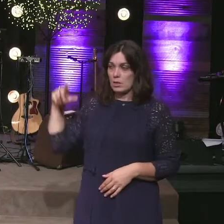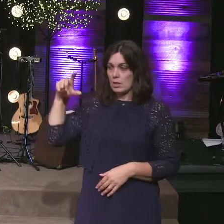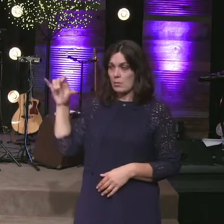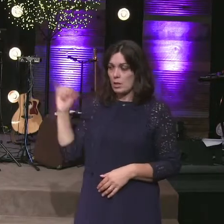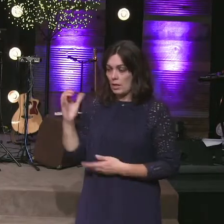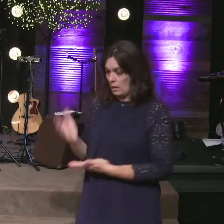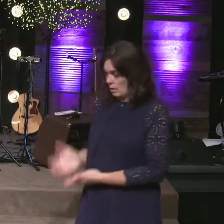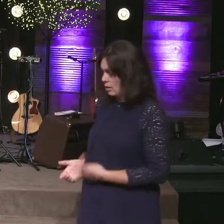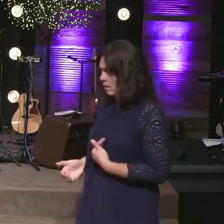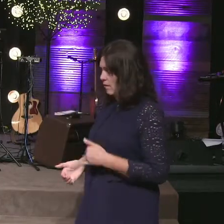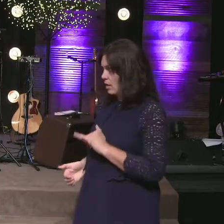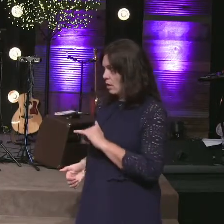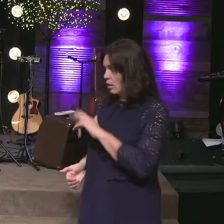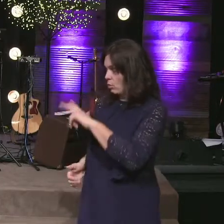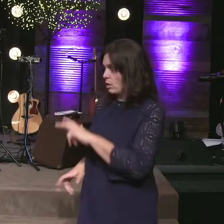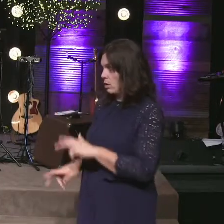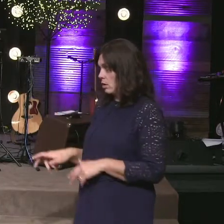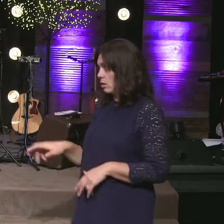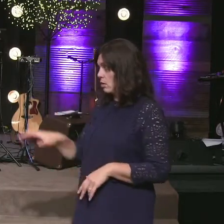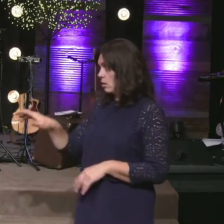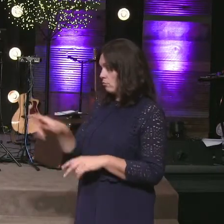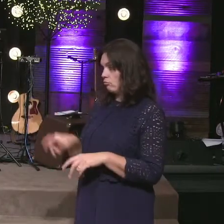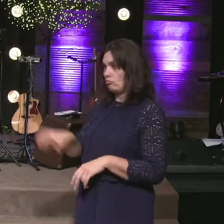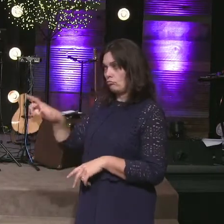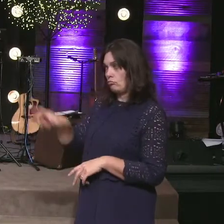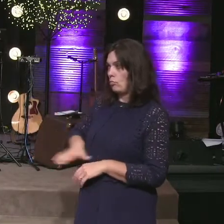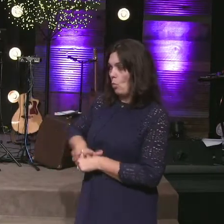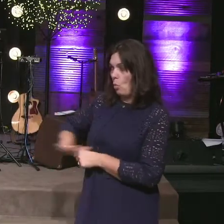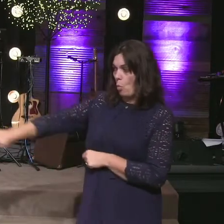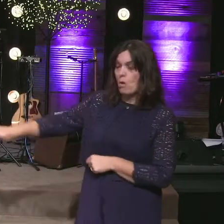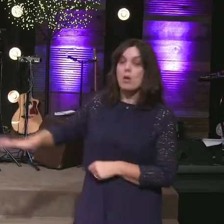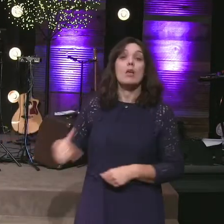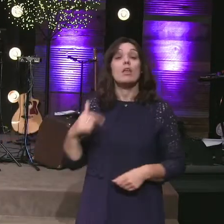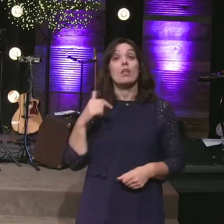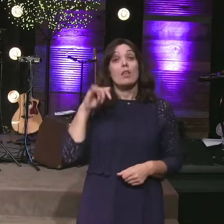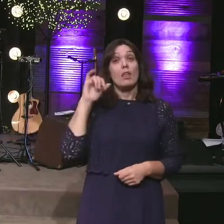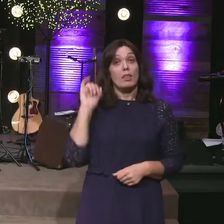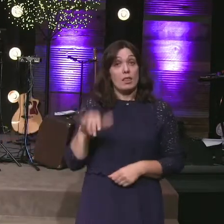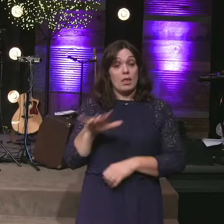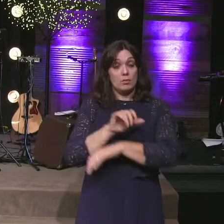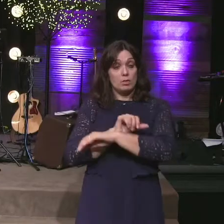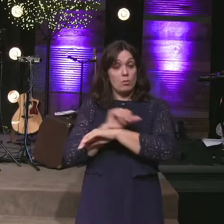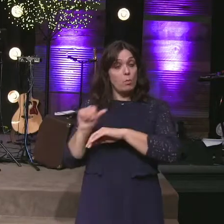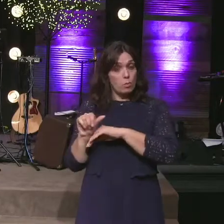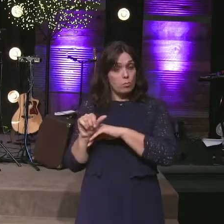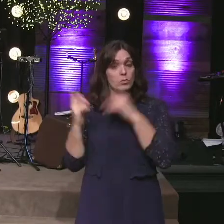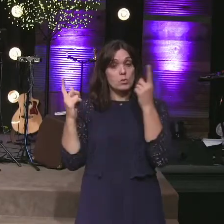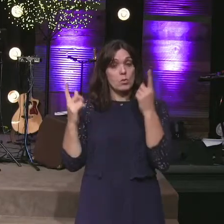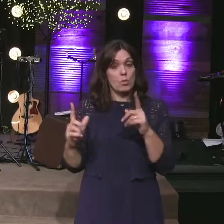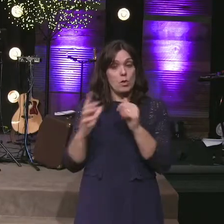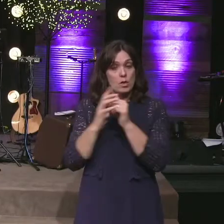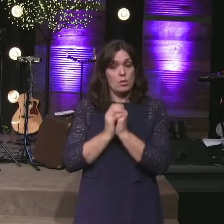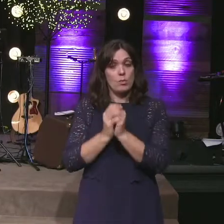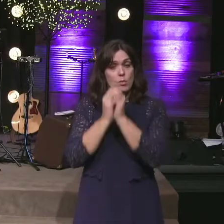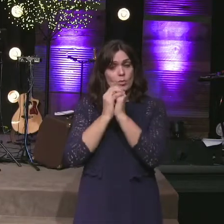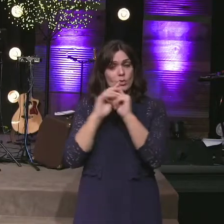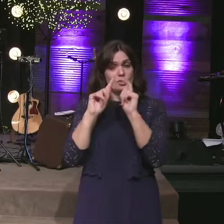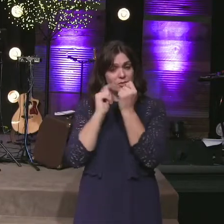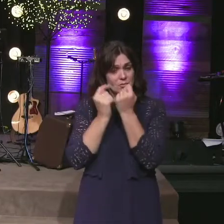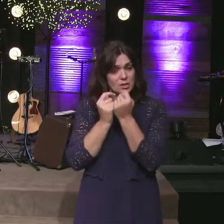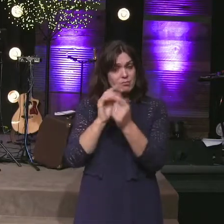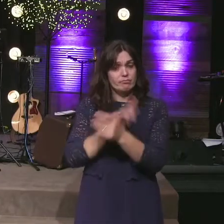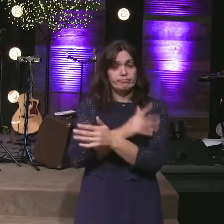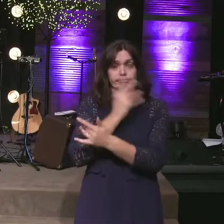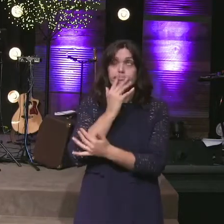think, going all the way across. And I'll tell you what, that was the altar. And when the worship team led us into